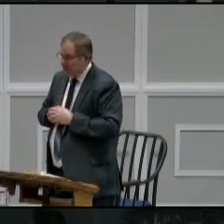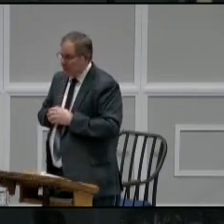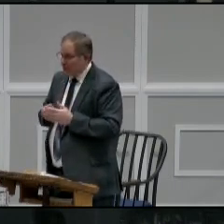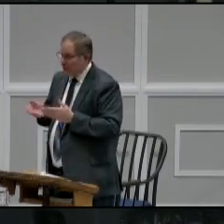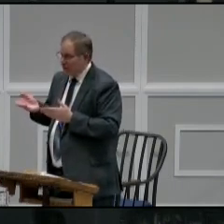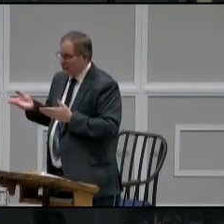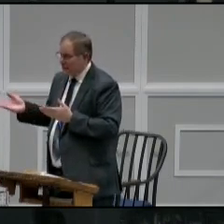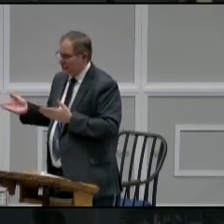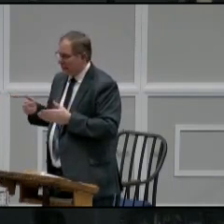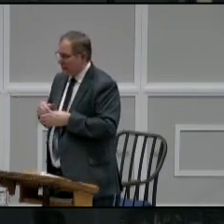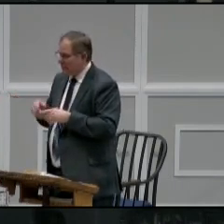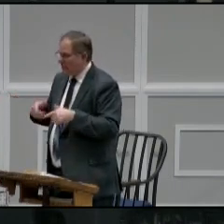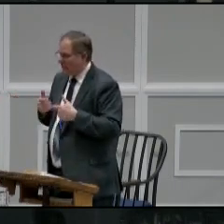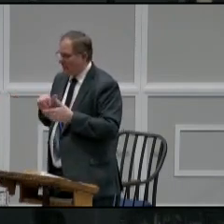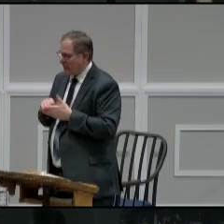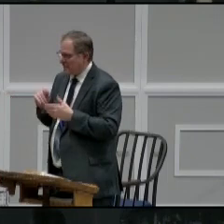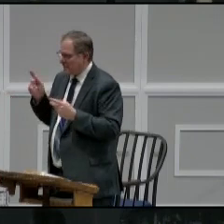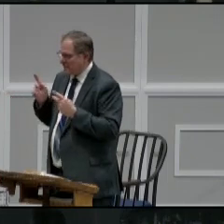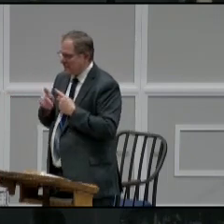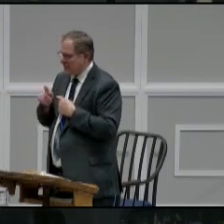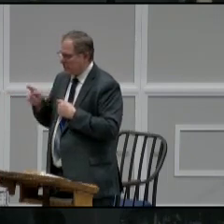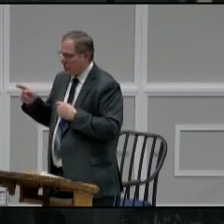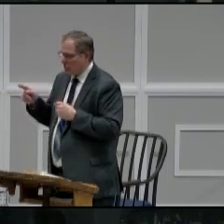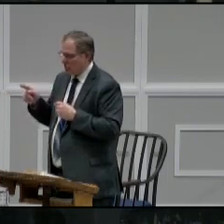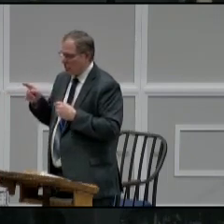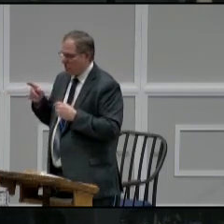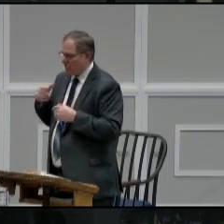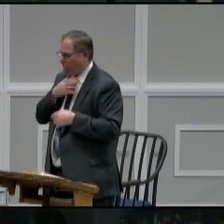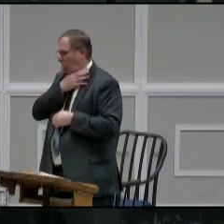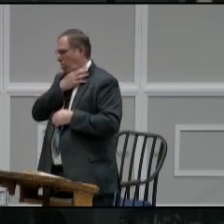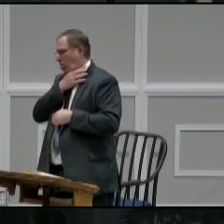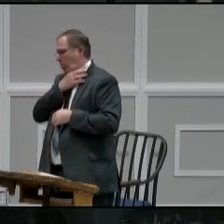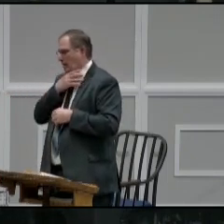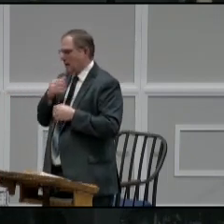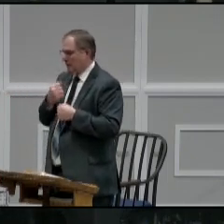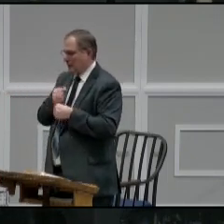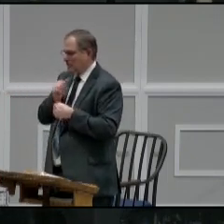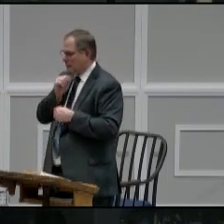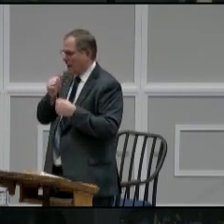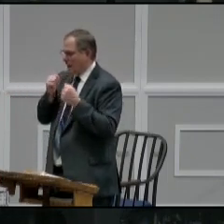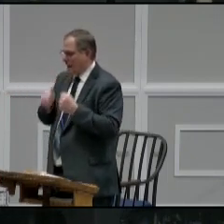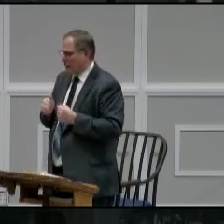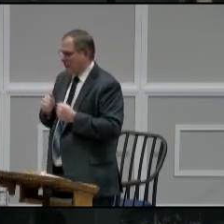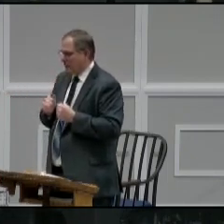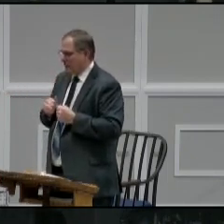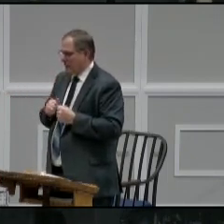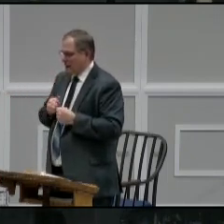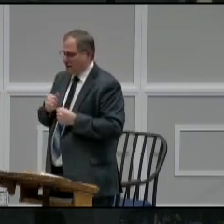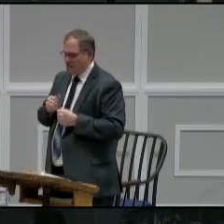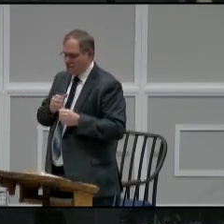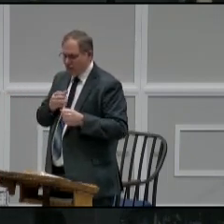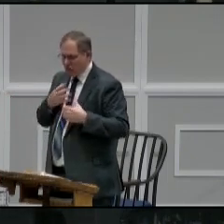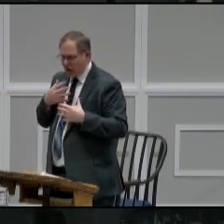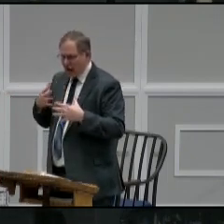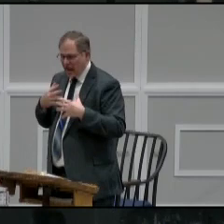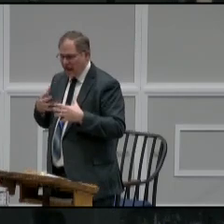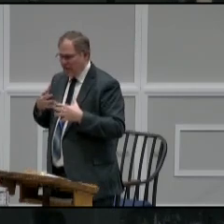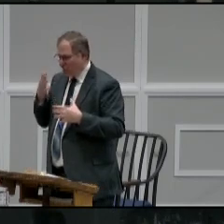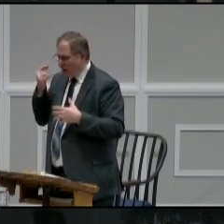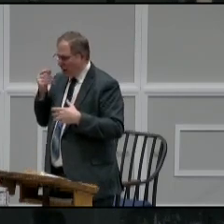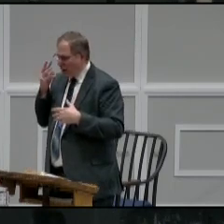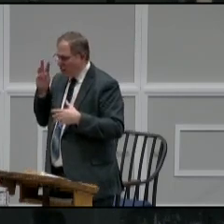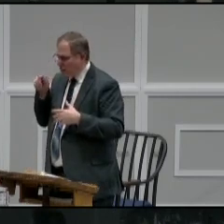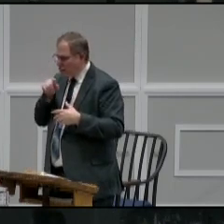it into your life that's killing you? It's strangling you. It's making you miserable. Why would you do that? And I ask you,